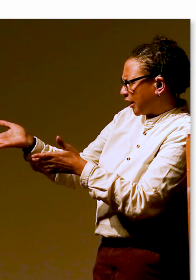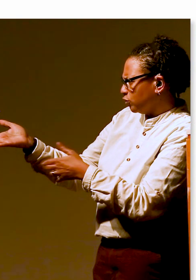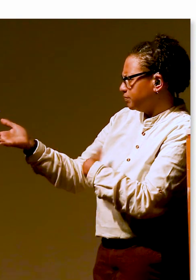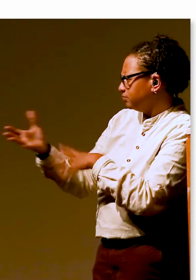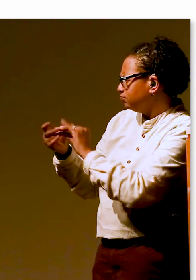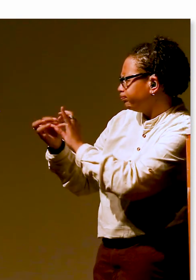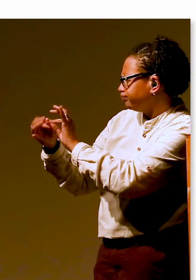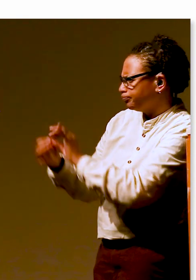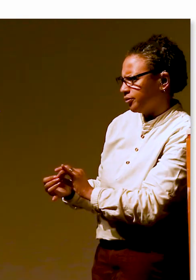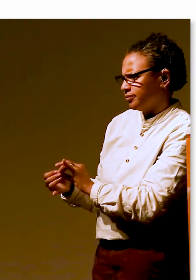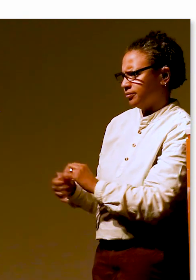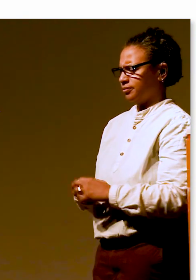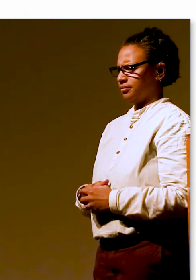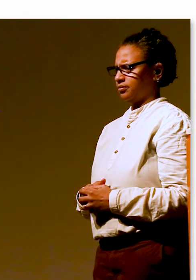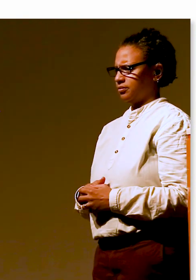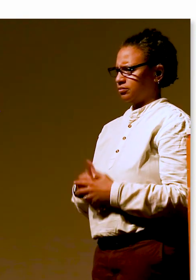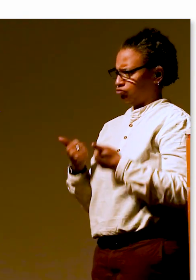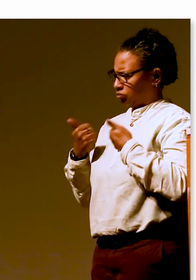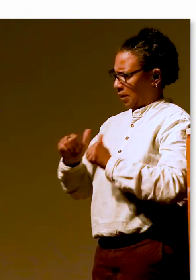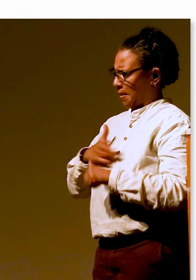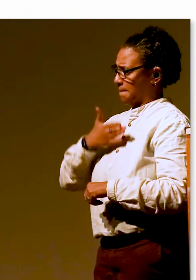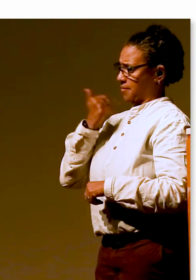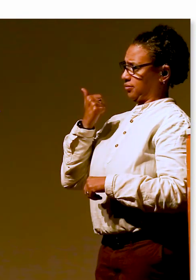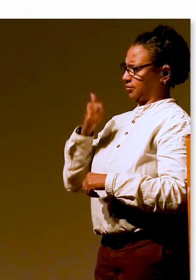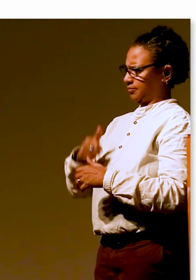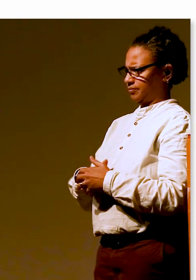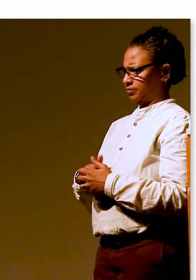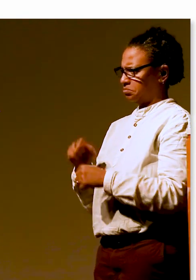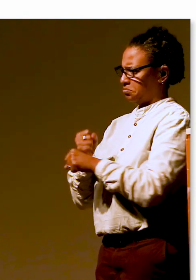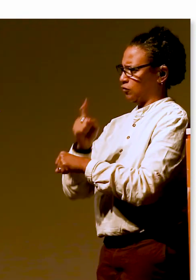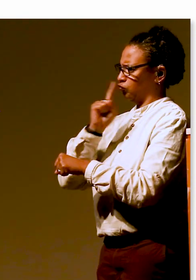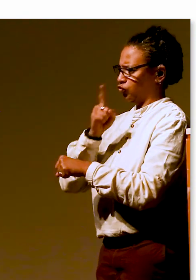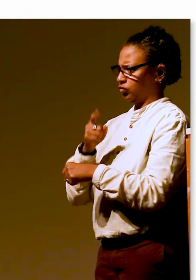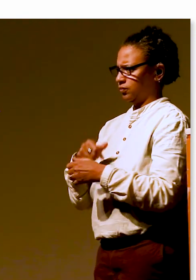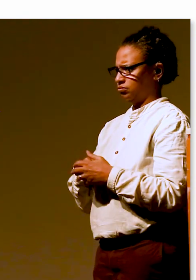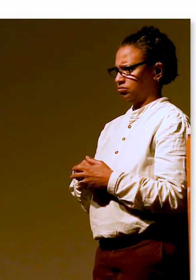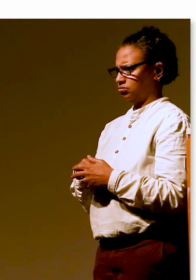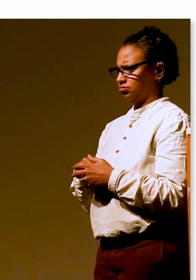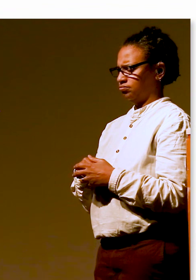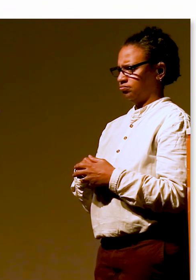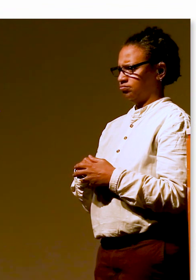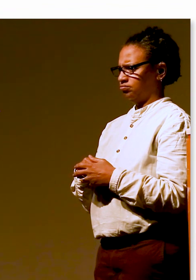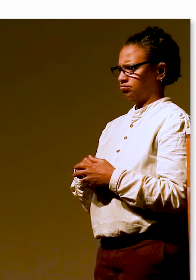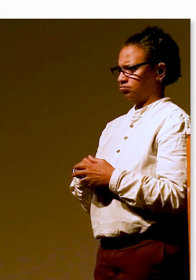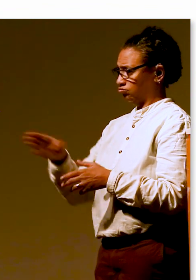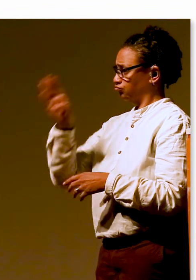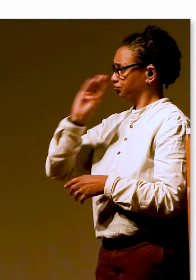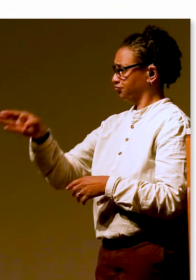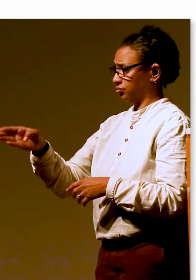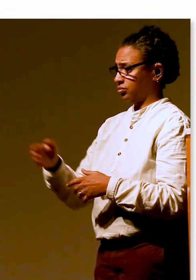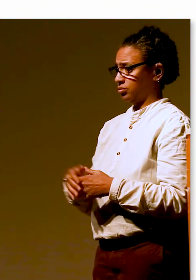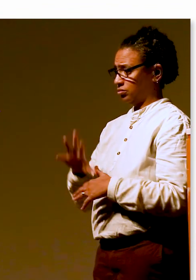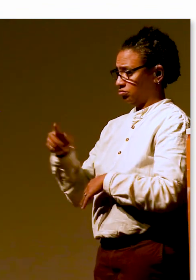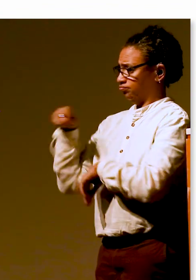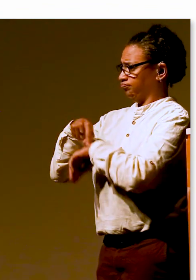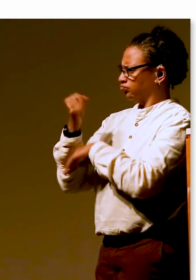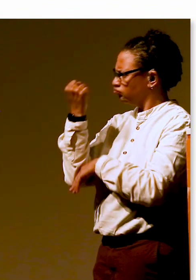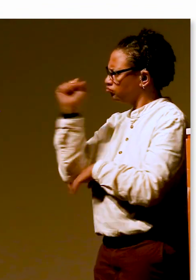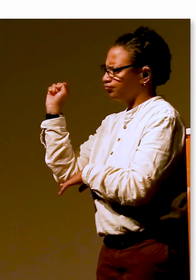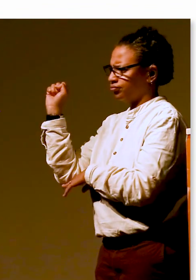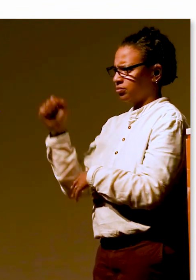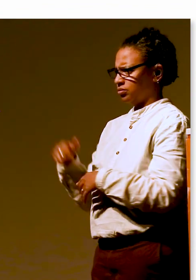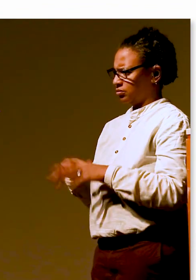And I'm trying my best to make sure that I'm standing firmly interested in speaking on behalf of my